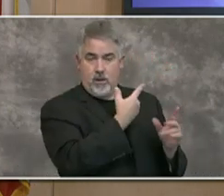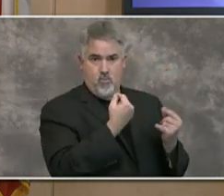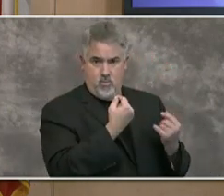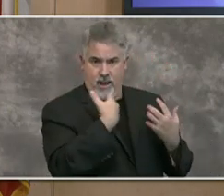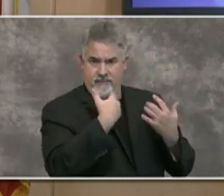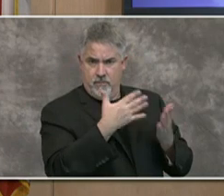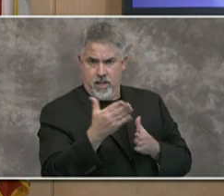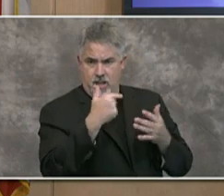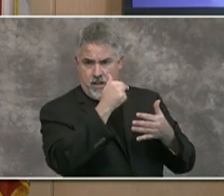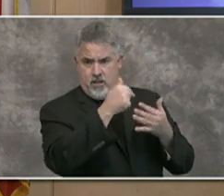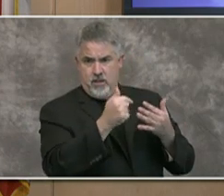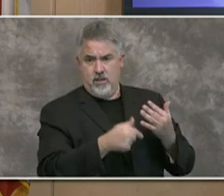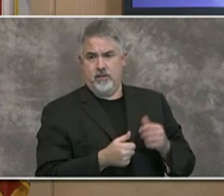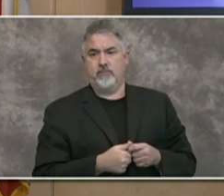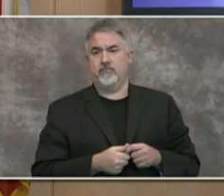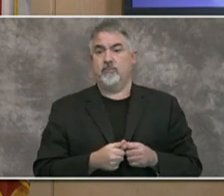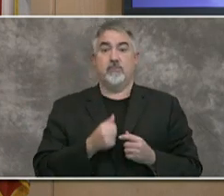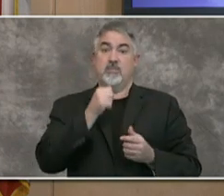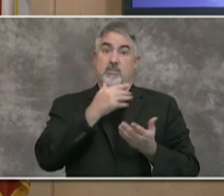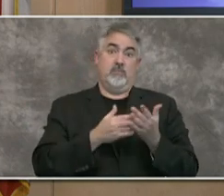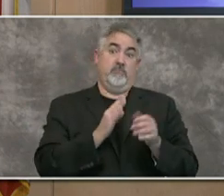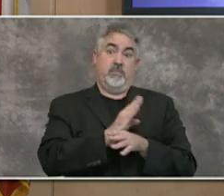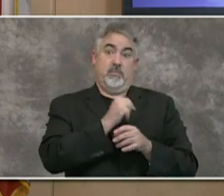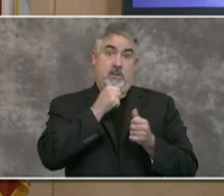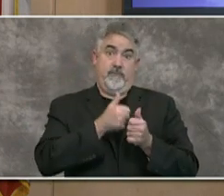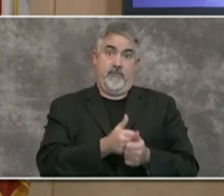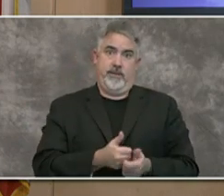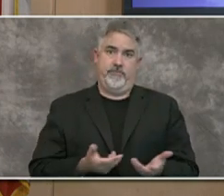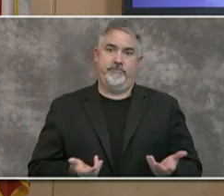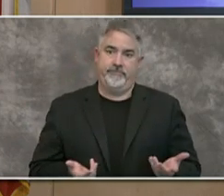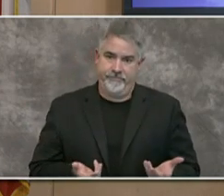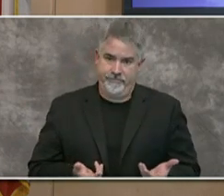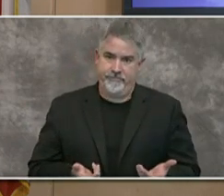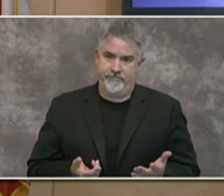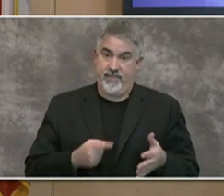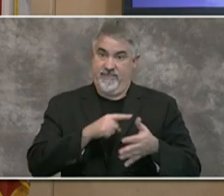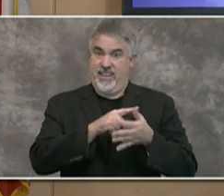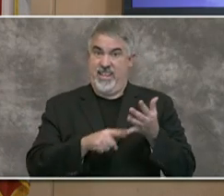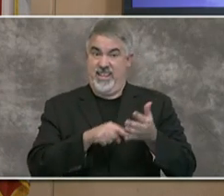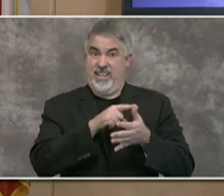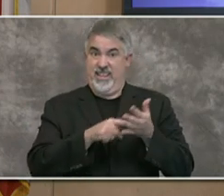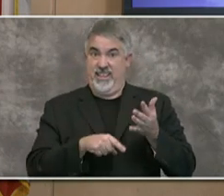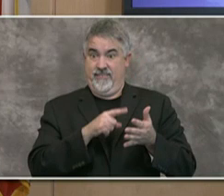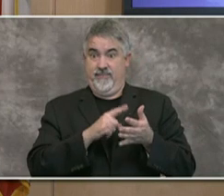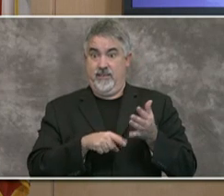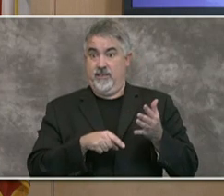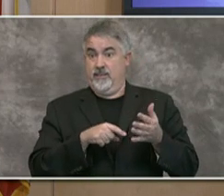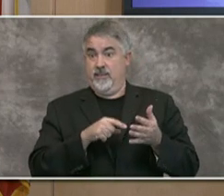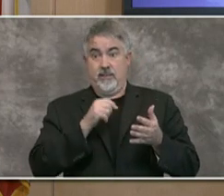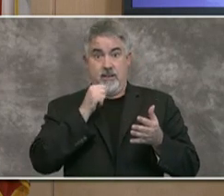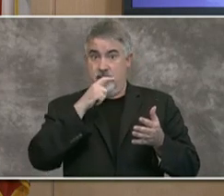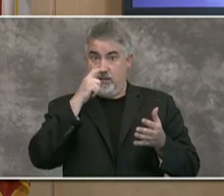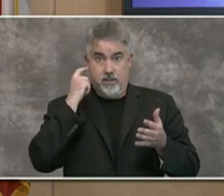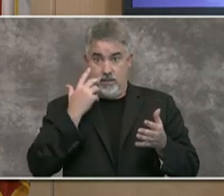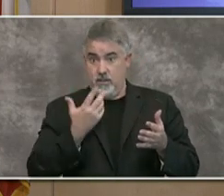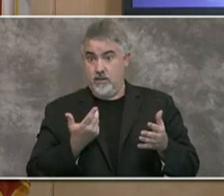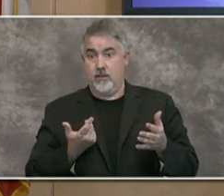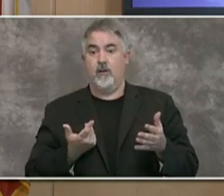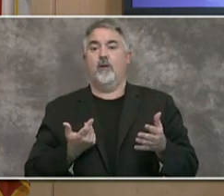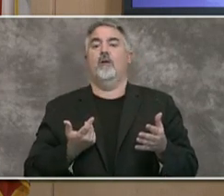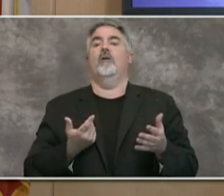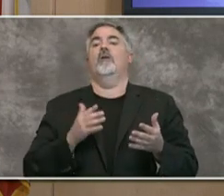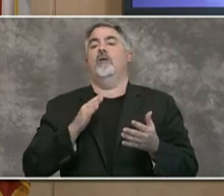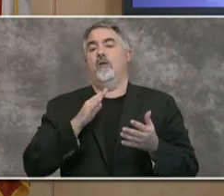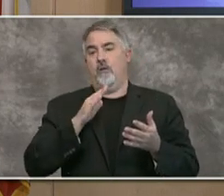in non-compliance, either with the 5 particular categories that are required for face coverings, or all essential businesses